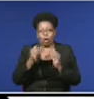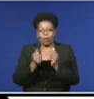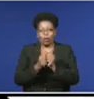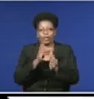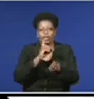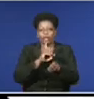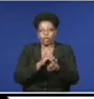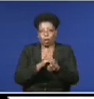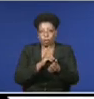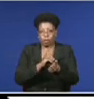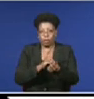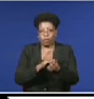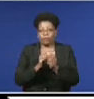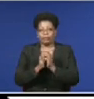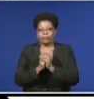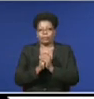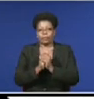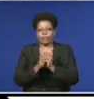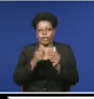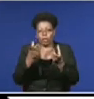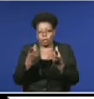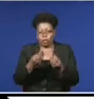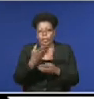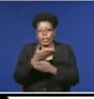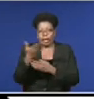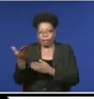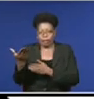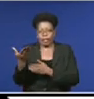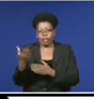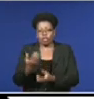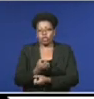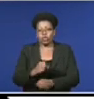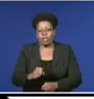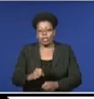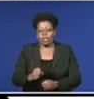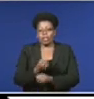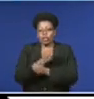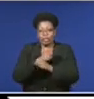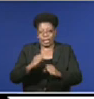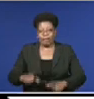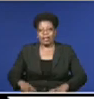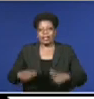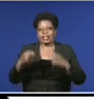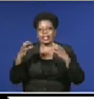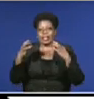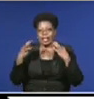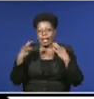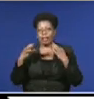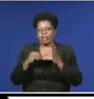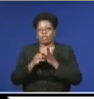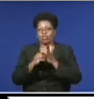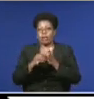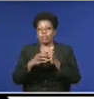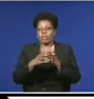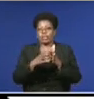the doctor. They were doing everything they could to try to save his life. But they did say he was in extreme condition, so I